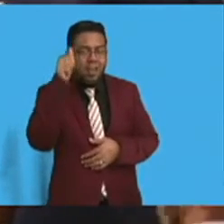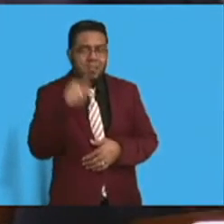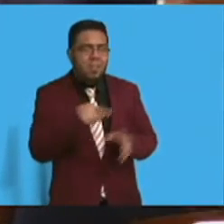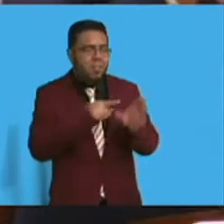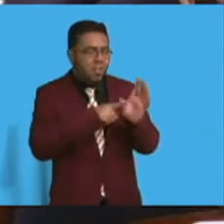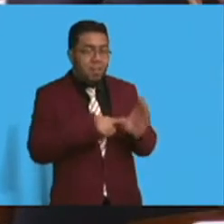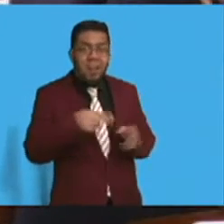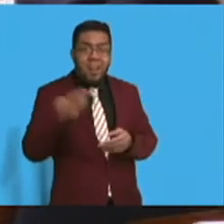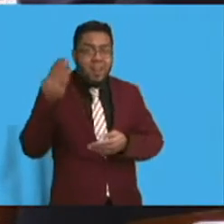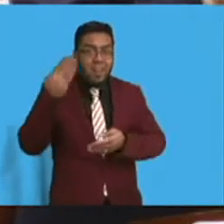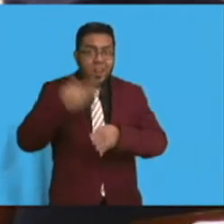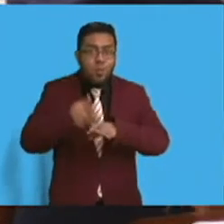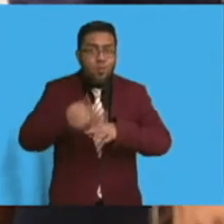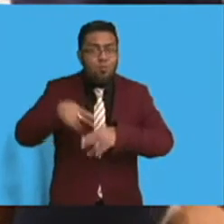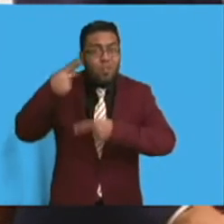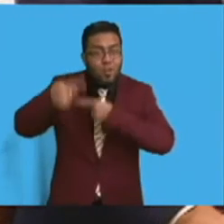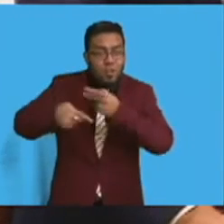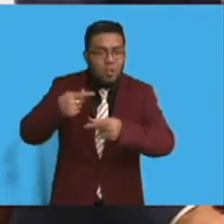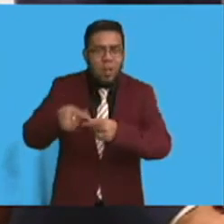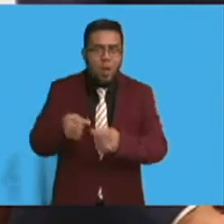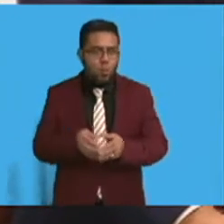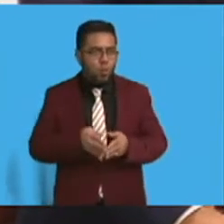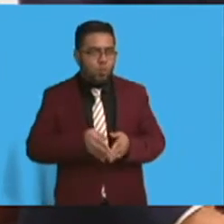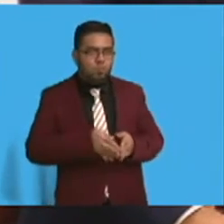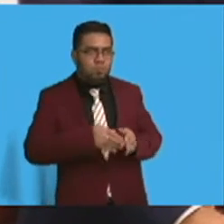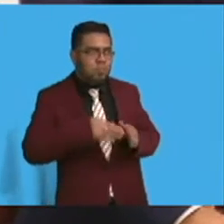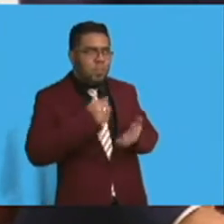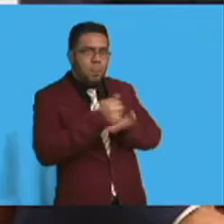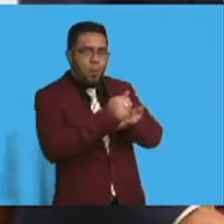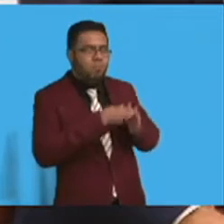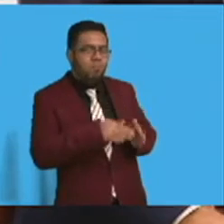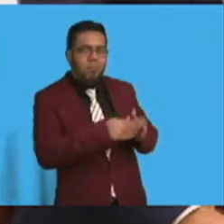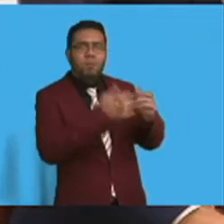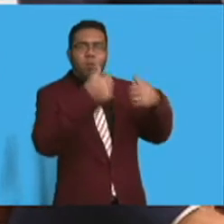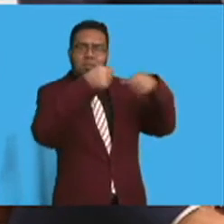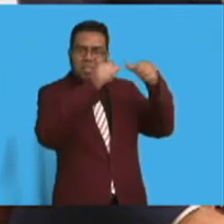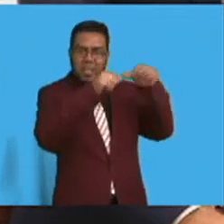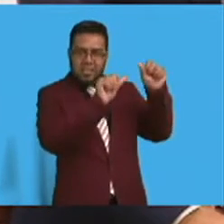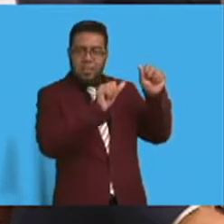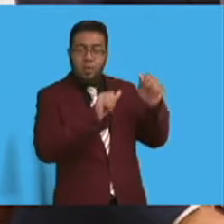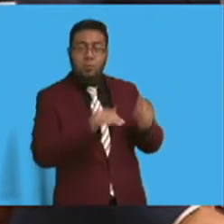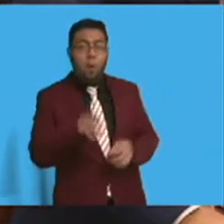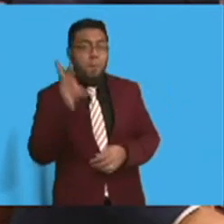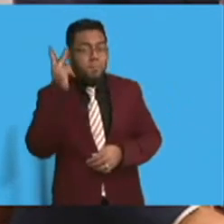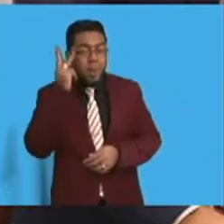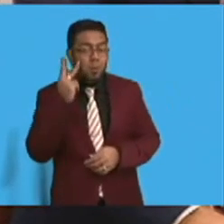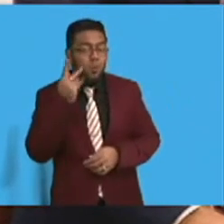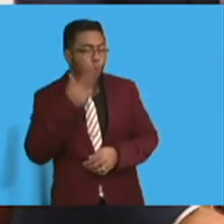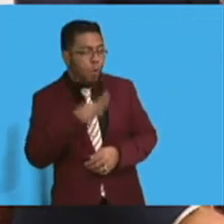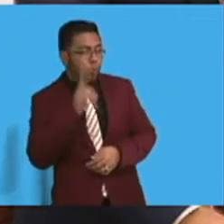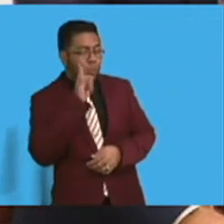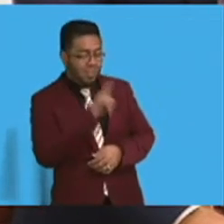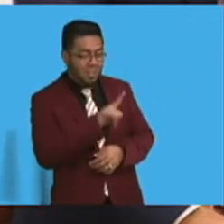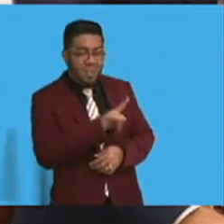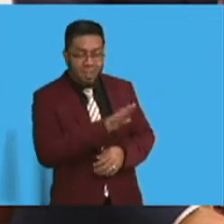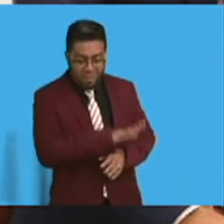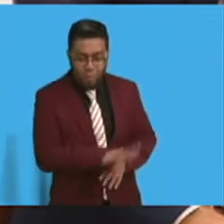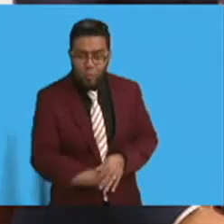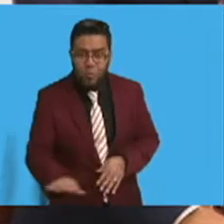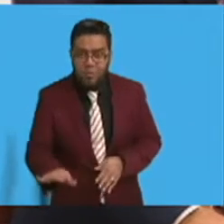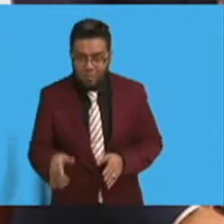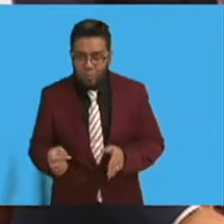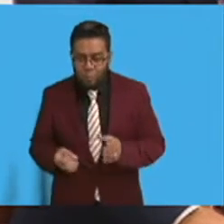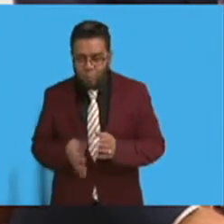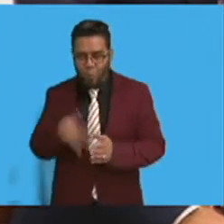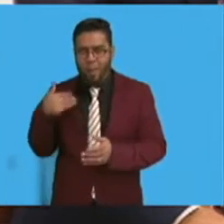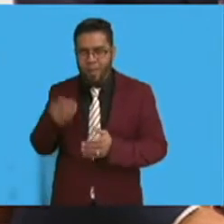and it sets them up for incredible success. This is a budget for parents, Madam Speaker, who want to see the children do well and realize opportunities they only dream